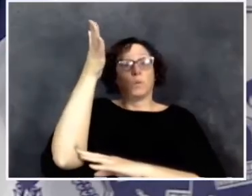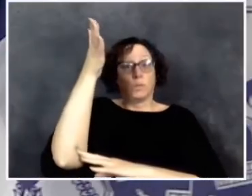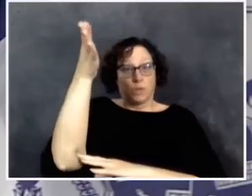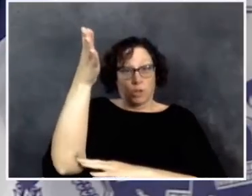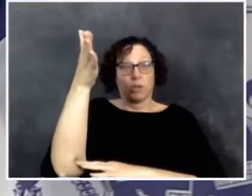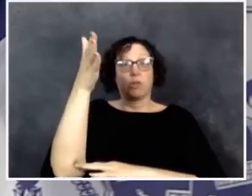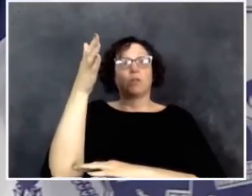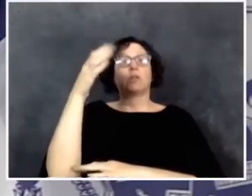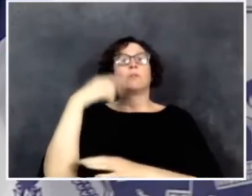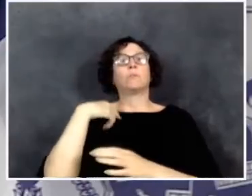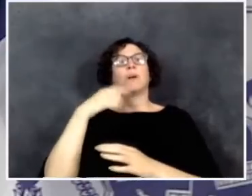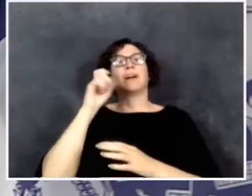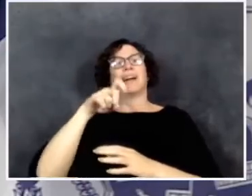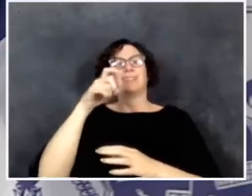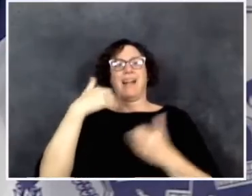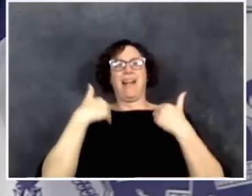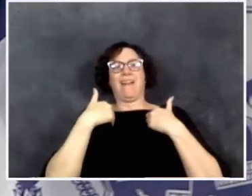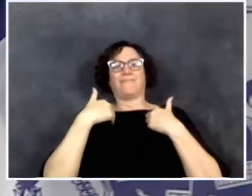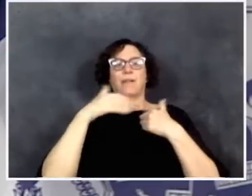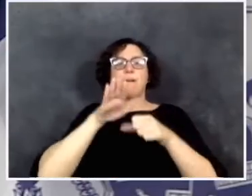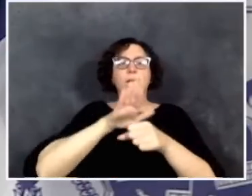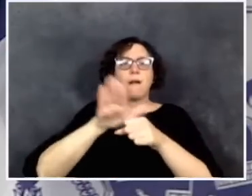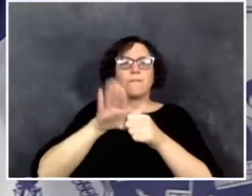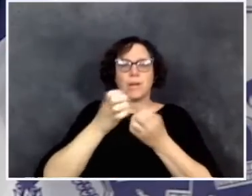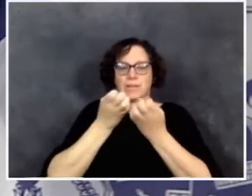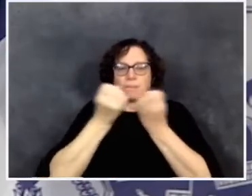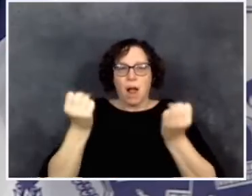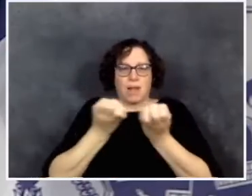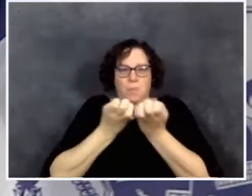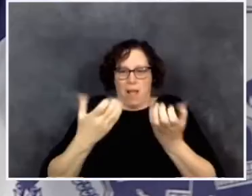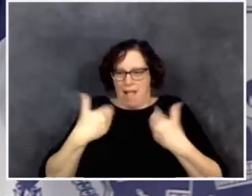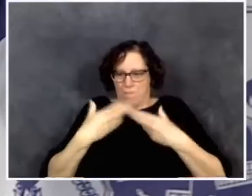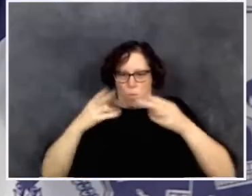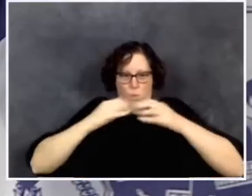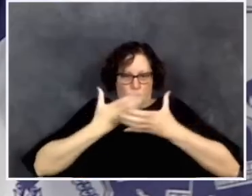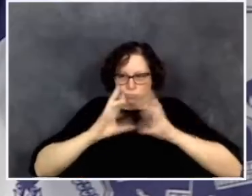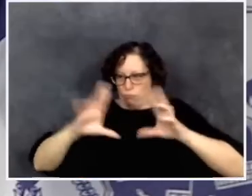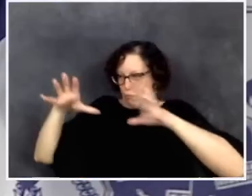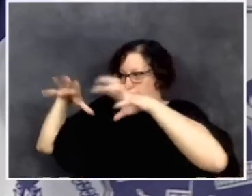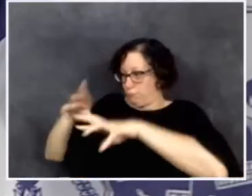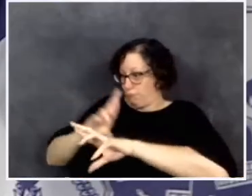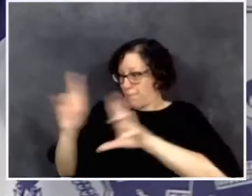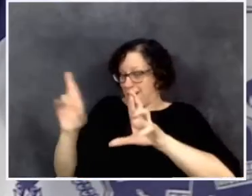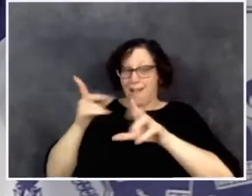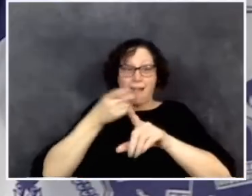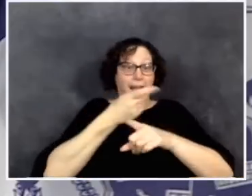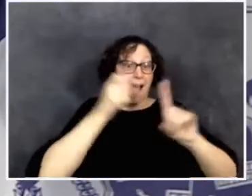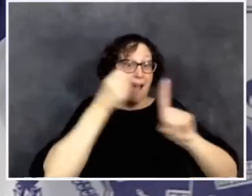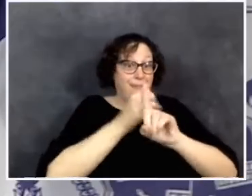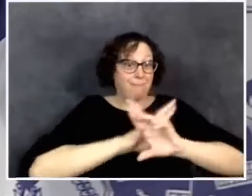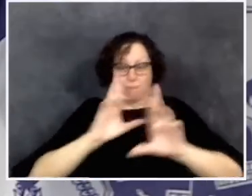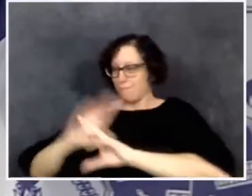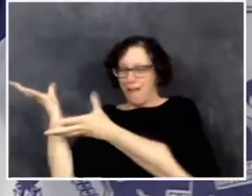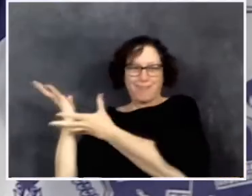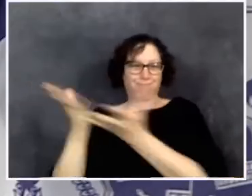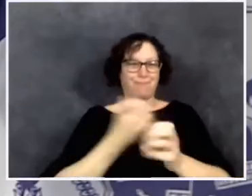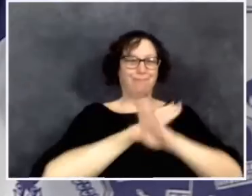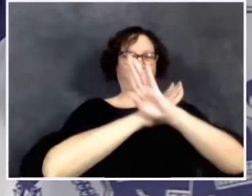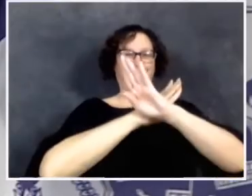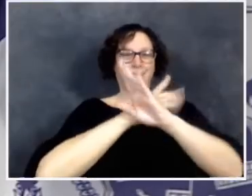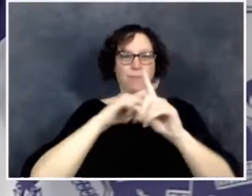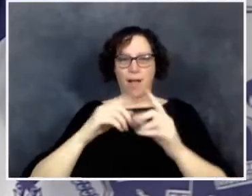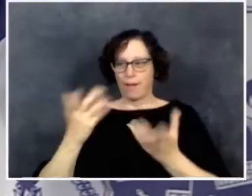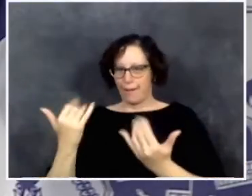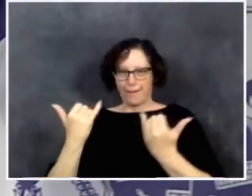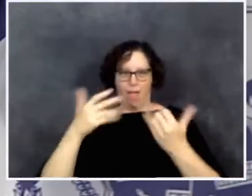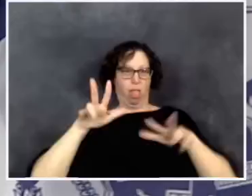secure a consistent testing supply. Let me state the obvious, make it in America. I mean, that as we're finding this whole crisis, and when you